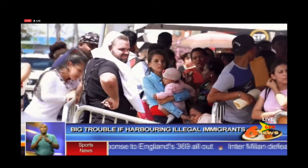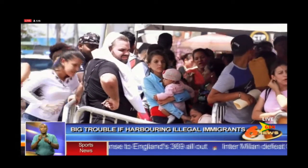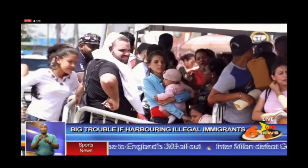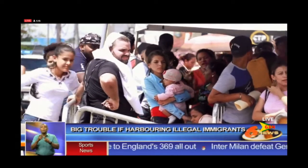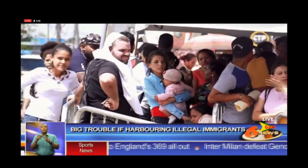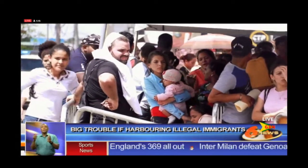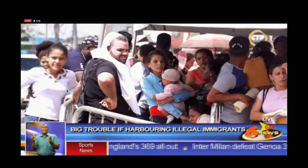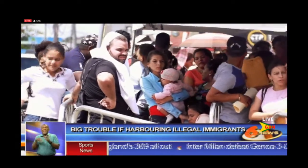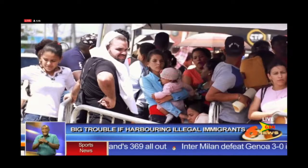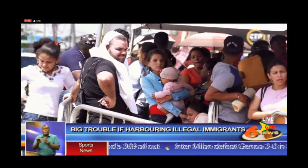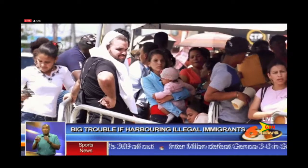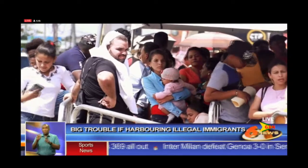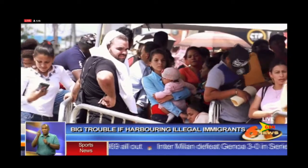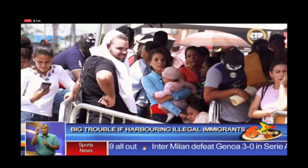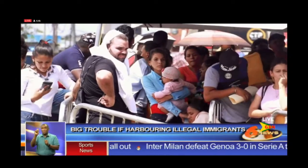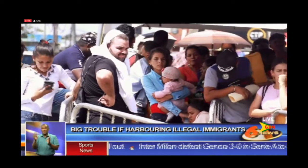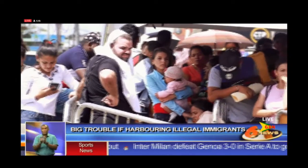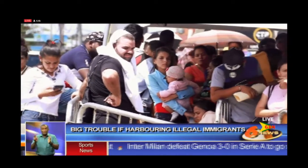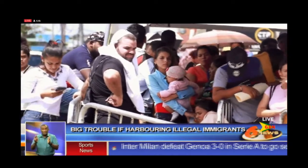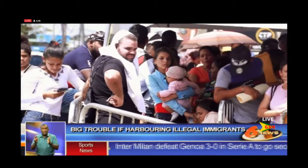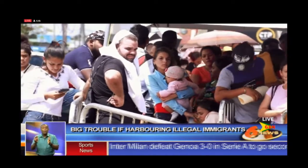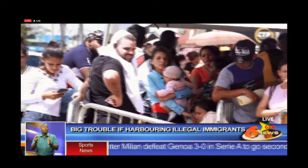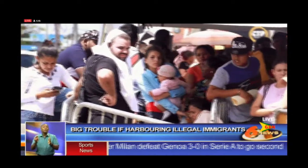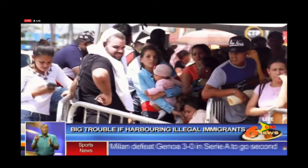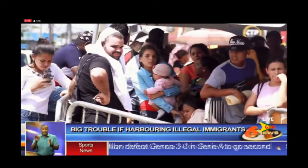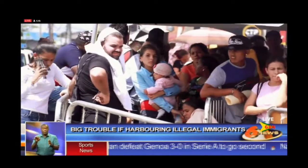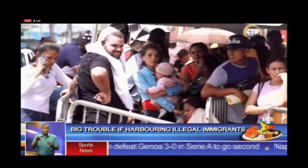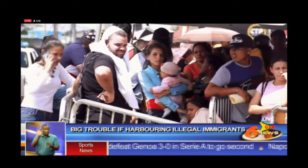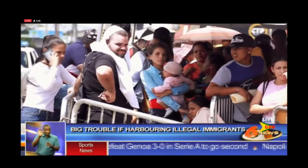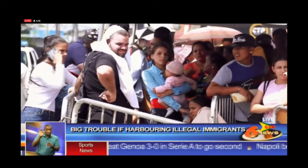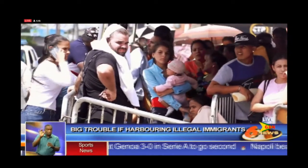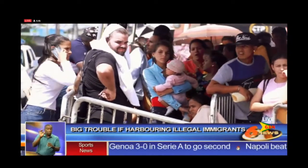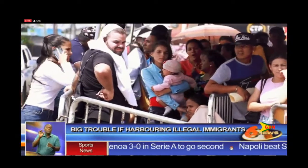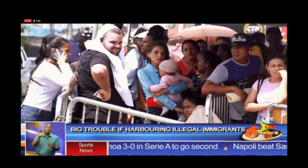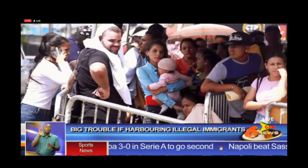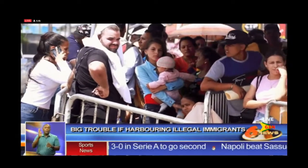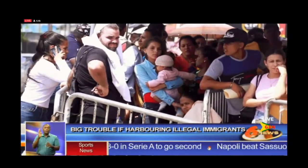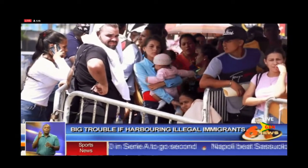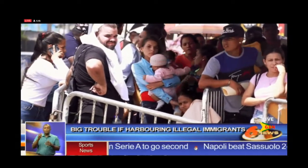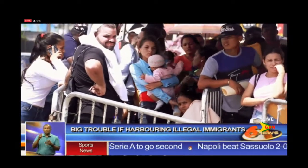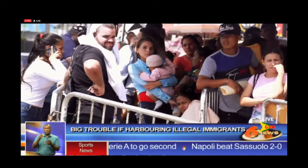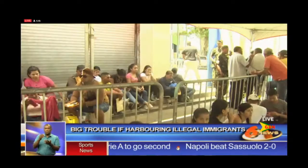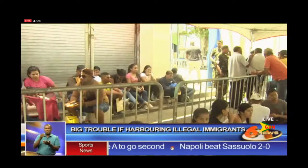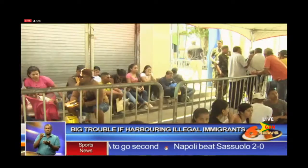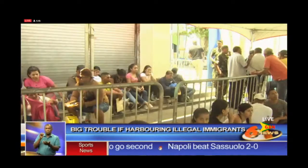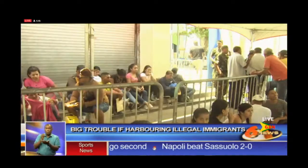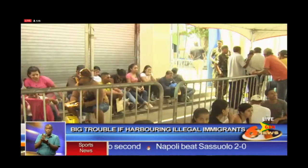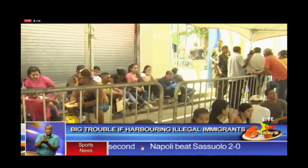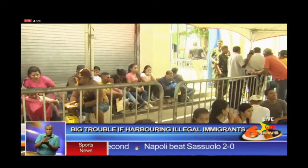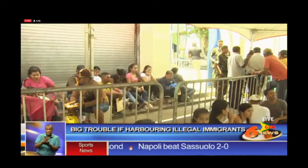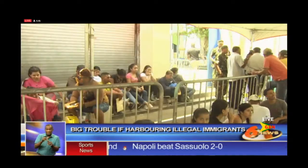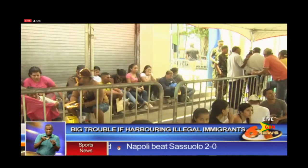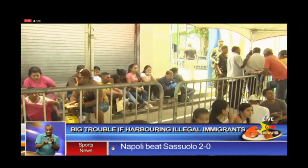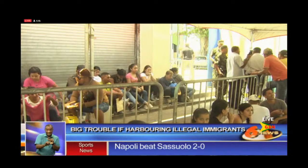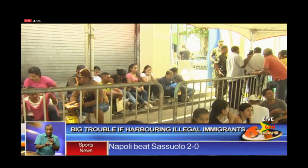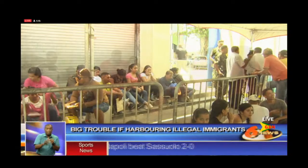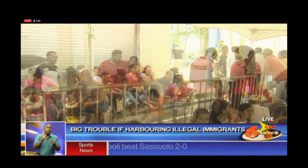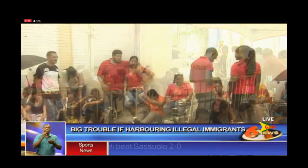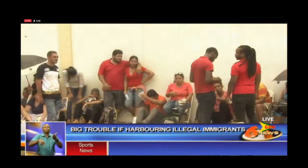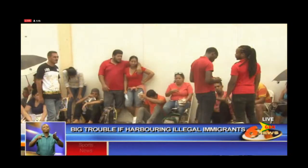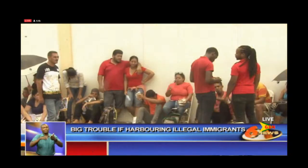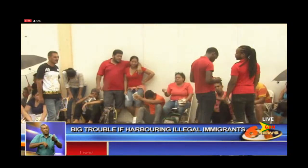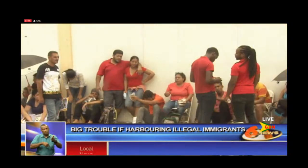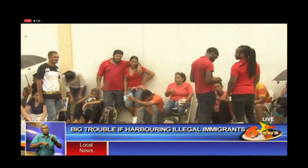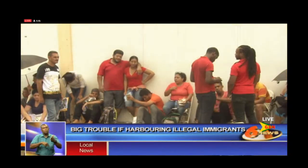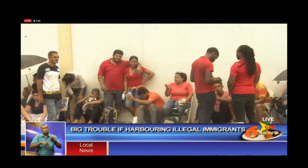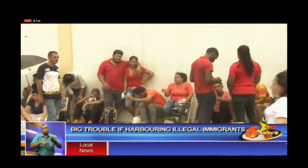the country also face revocation of their status if found in these illegal activities. Meanwhile, a word of caution is also